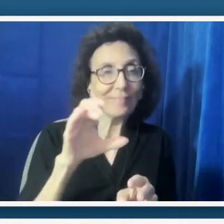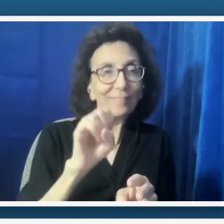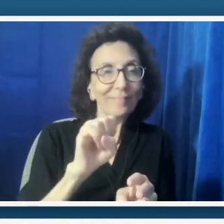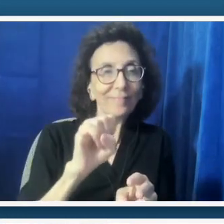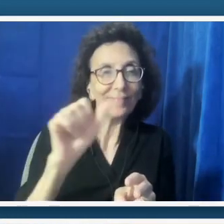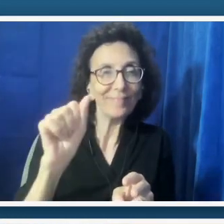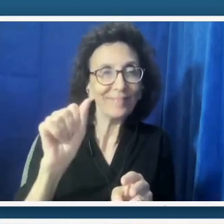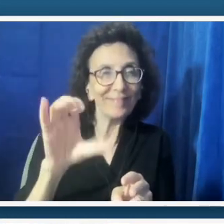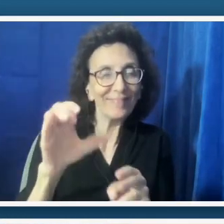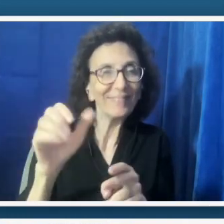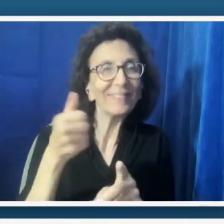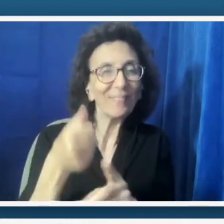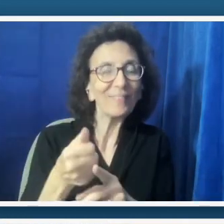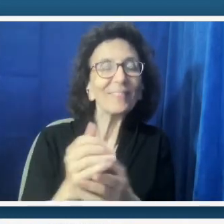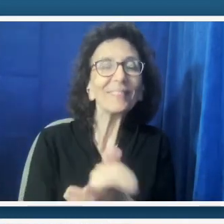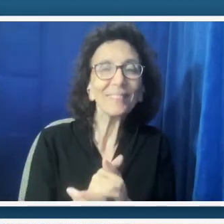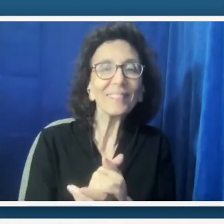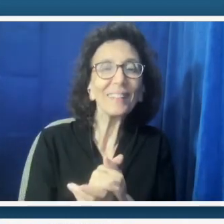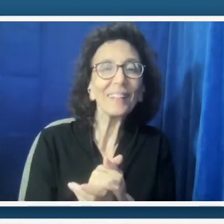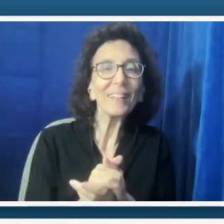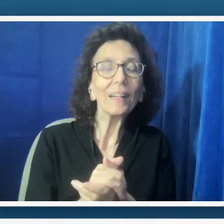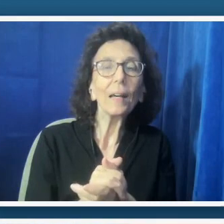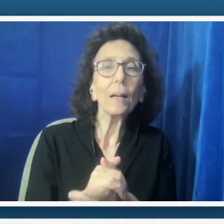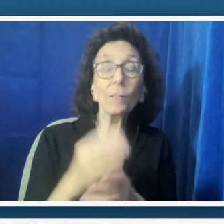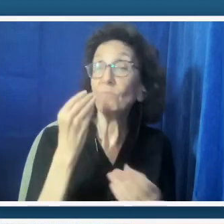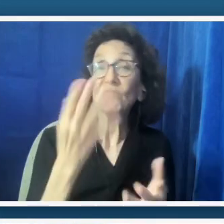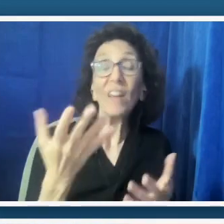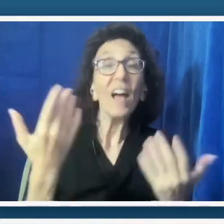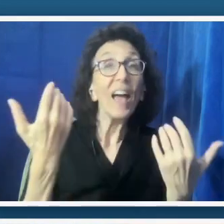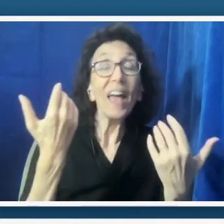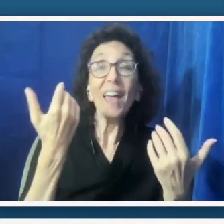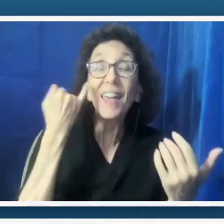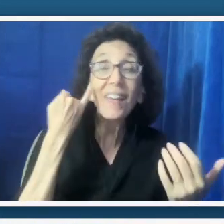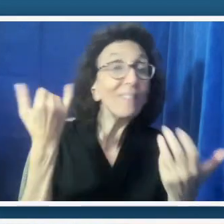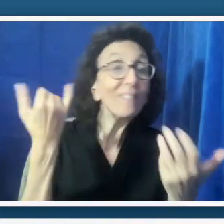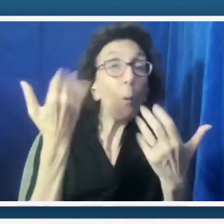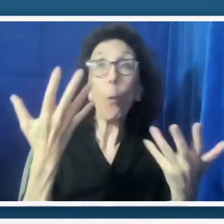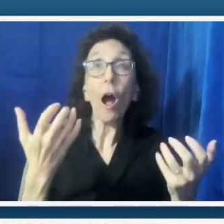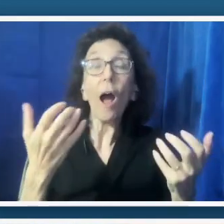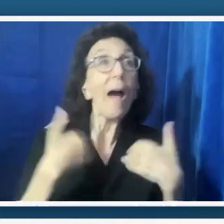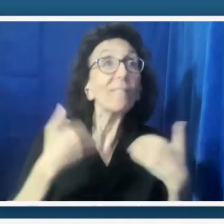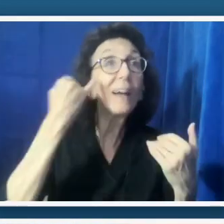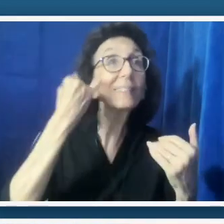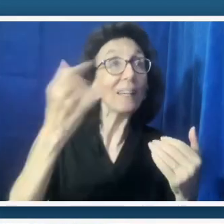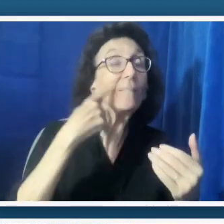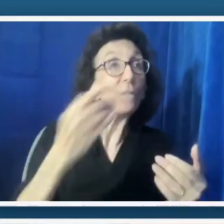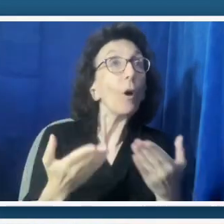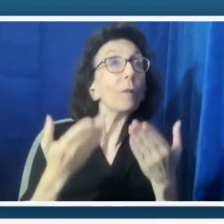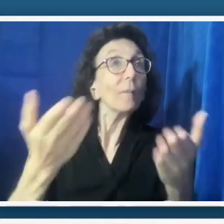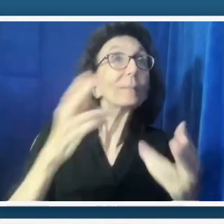I should let you know that anyone can submit a stamp design idea to CSAC. In fact, on average,